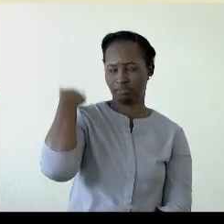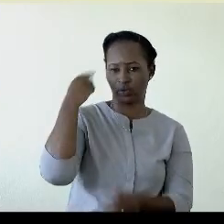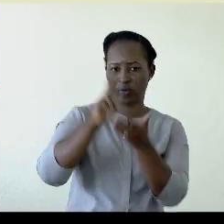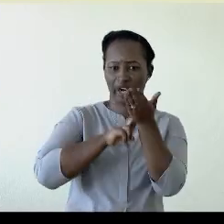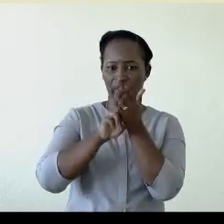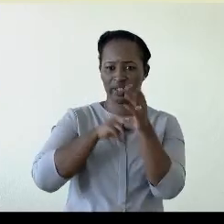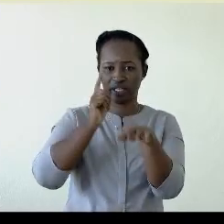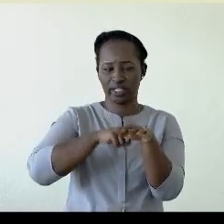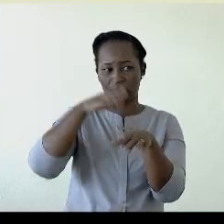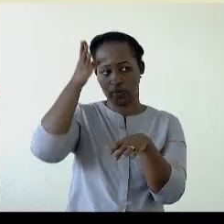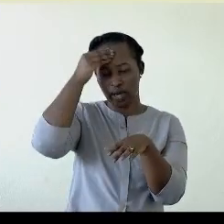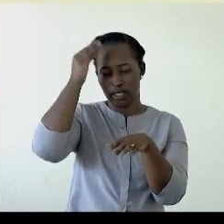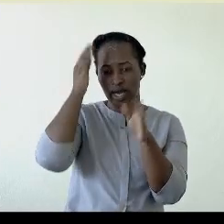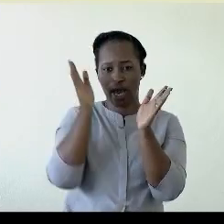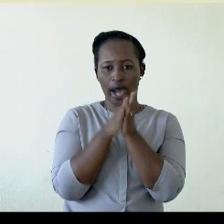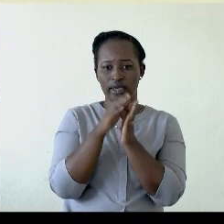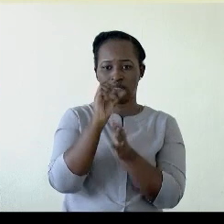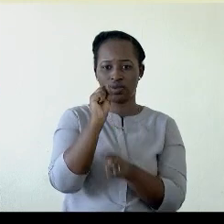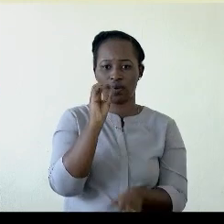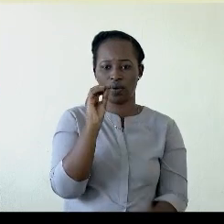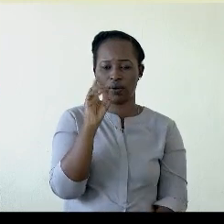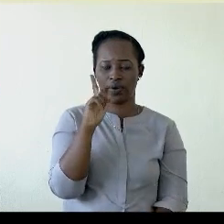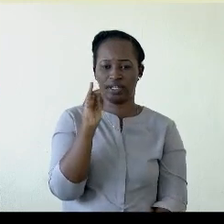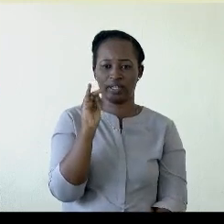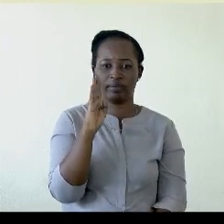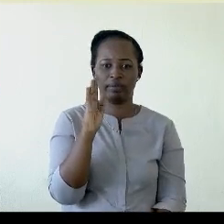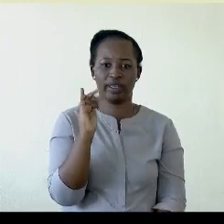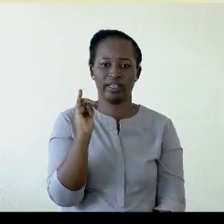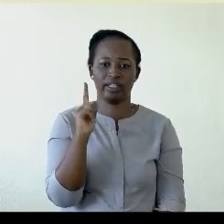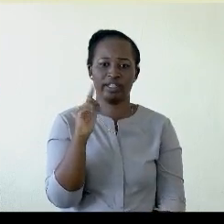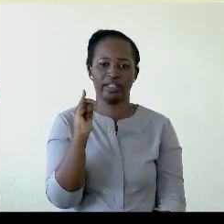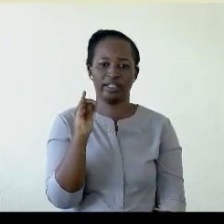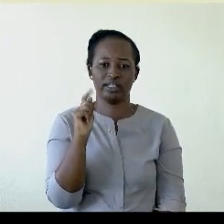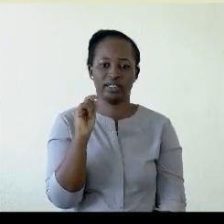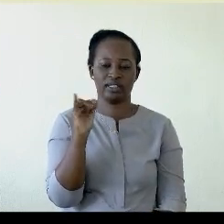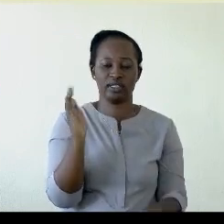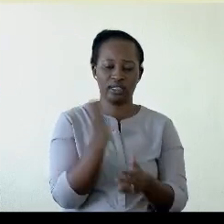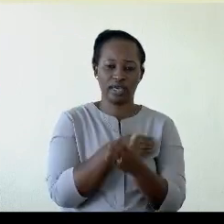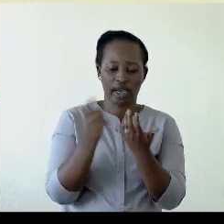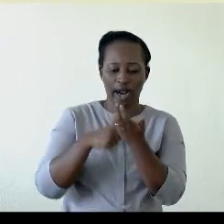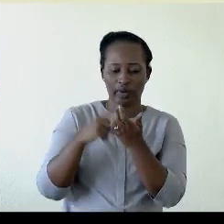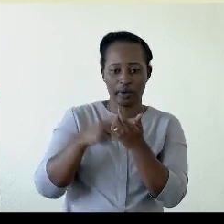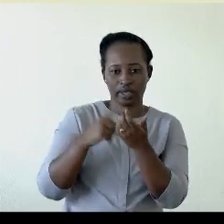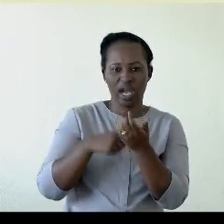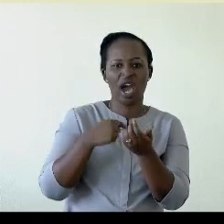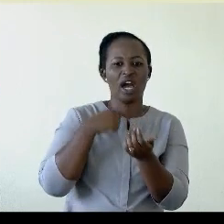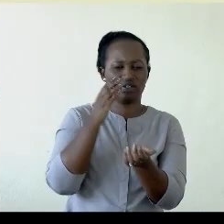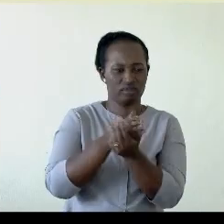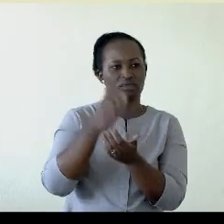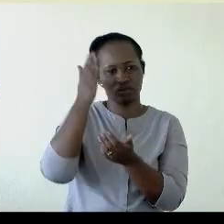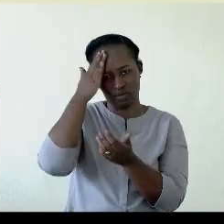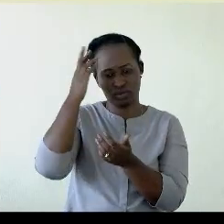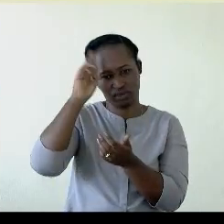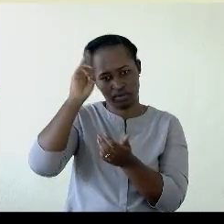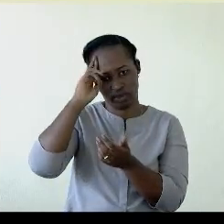curves and solubility calculations. Do you remember that? Yeah, I'm very sure you remember it. So we are going to